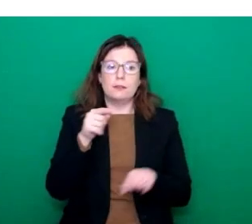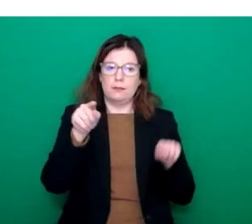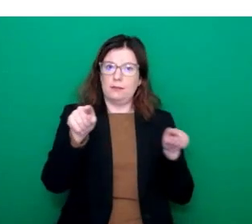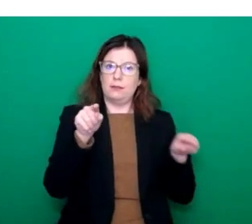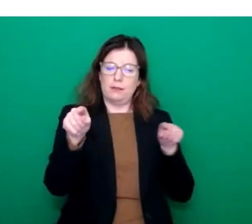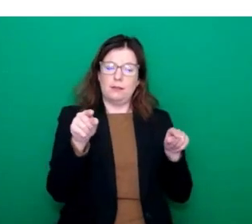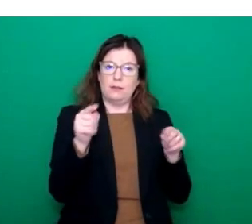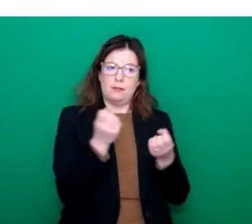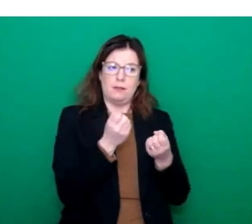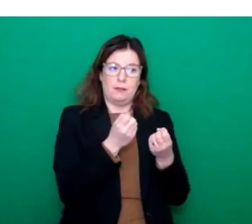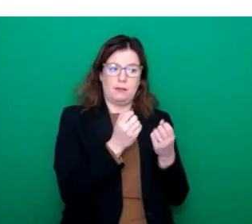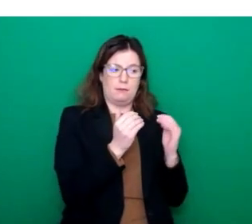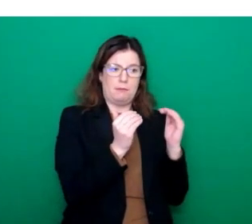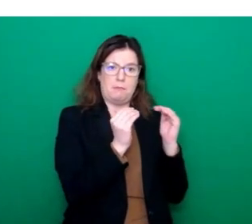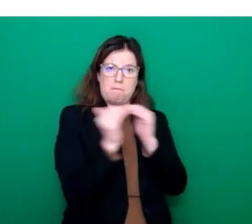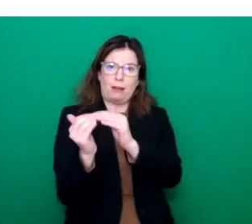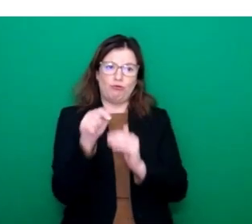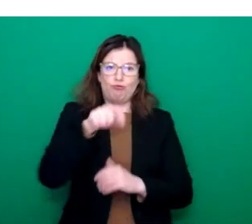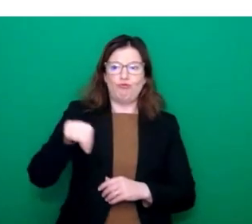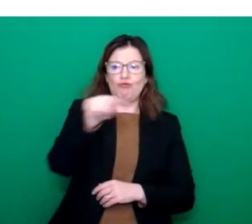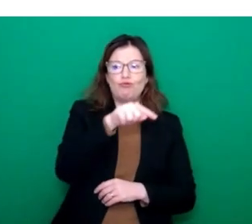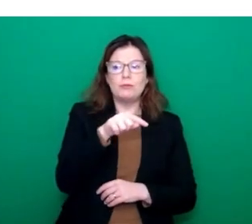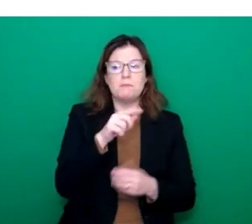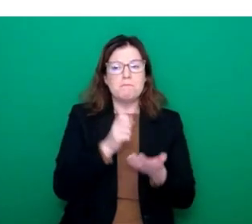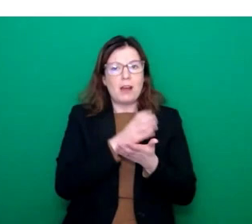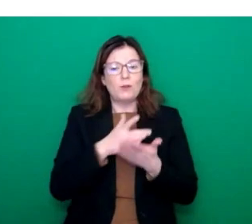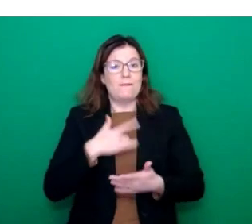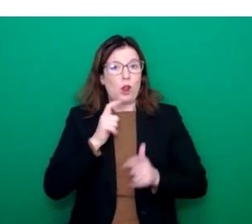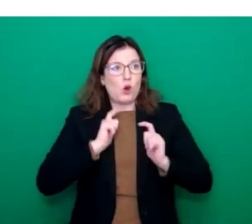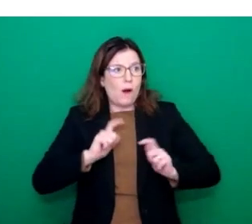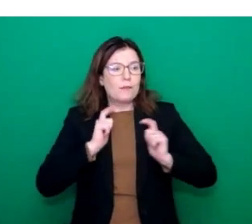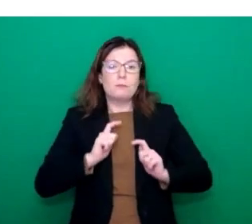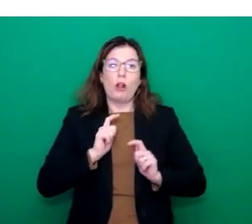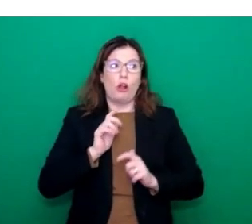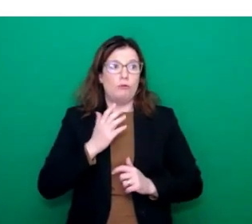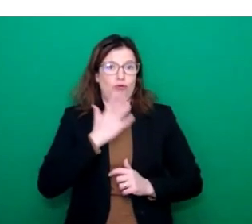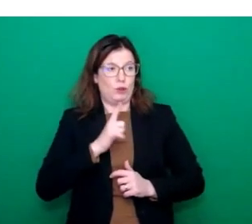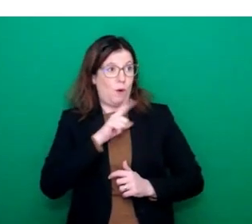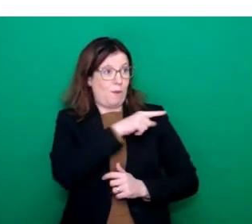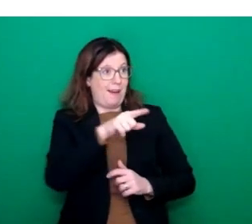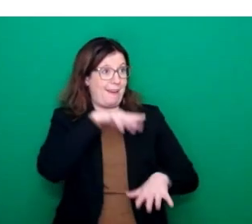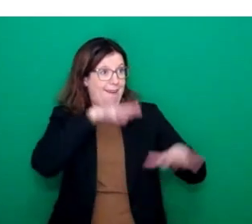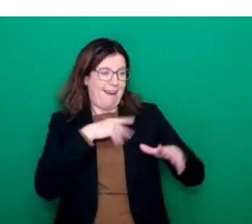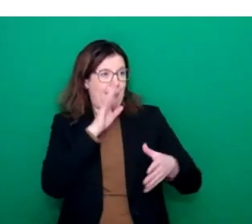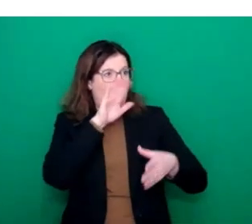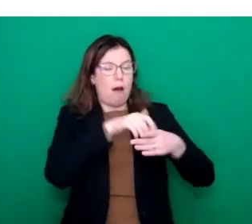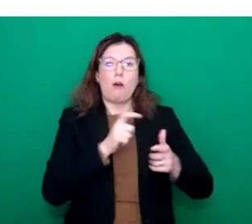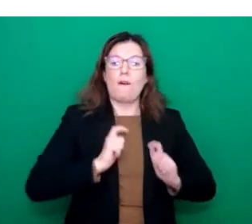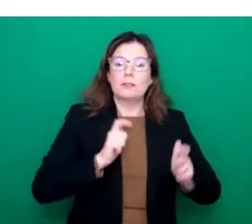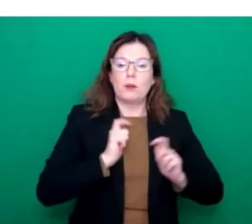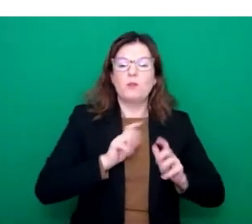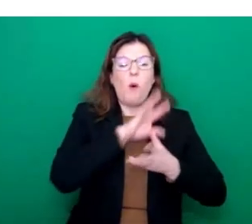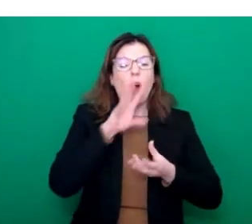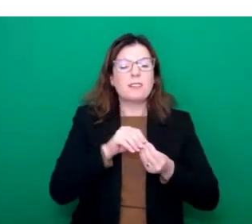population, to help people feel more comfortable and reassured to come along to our group programs. So there was 10 recommendations in